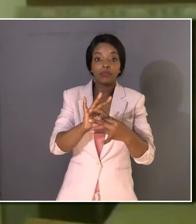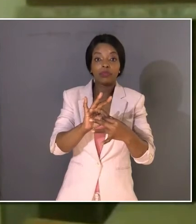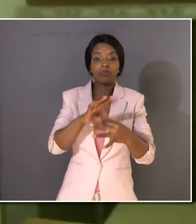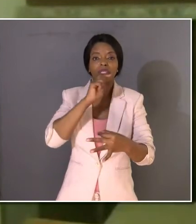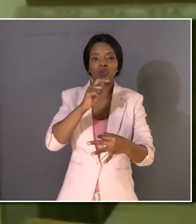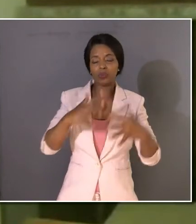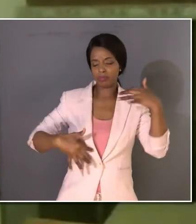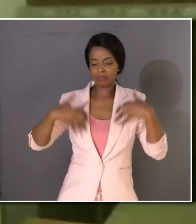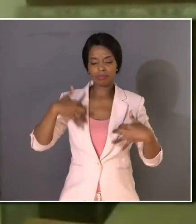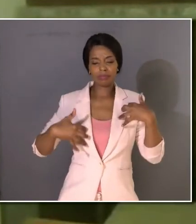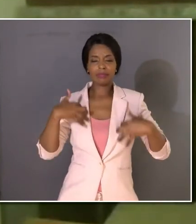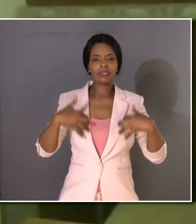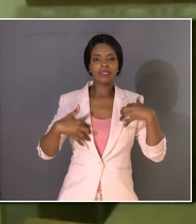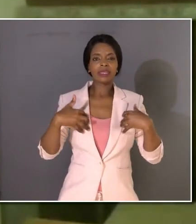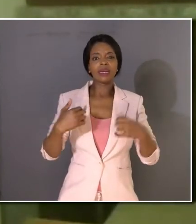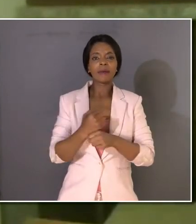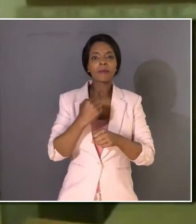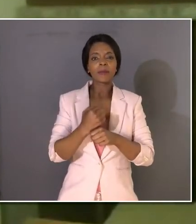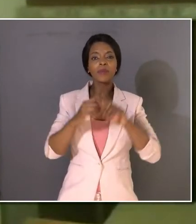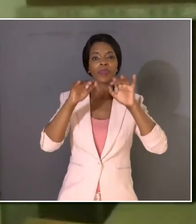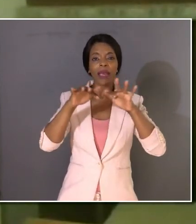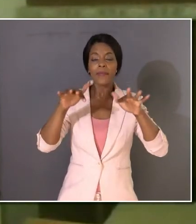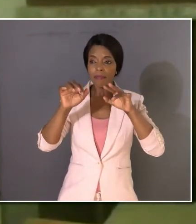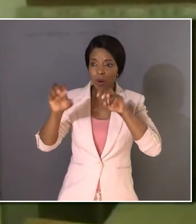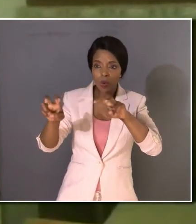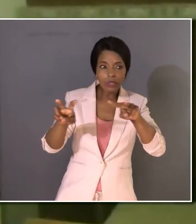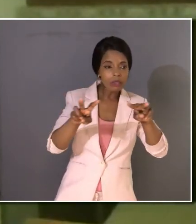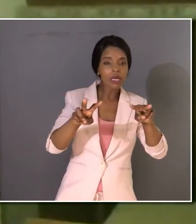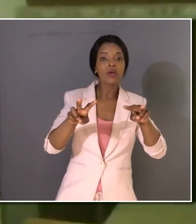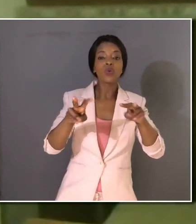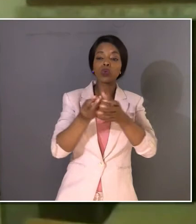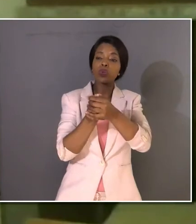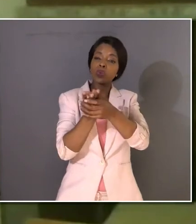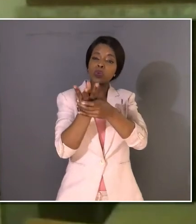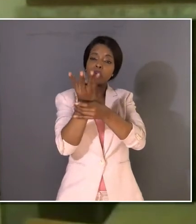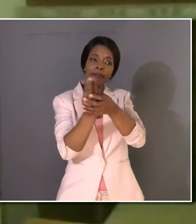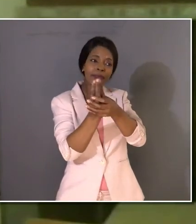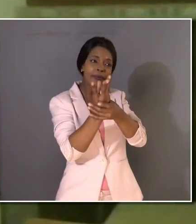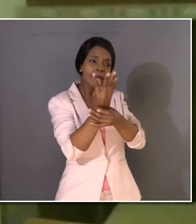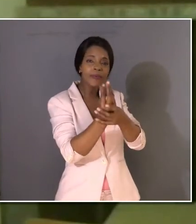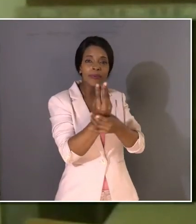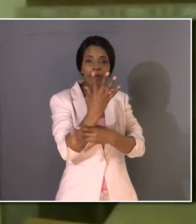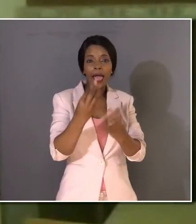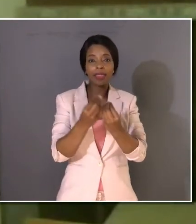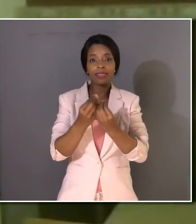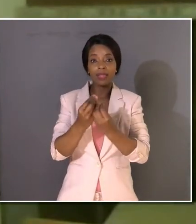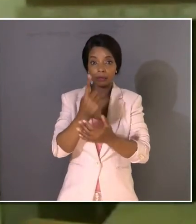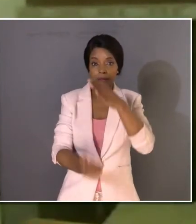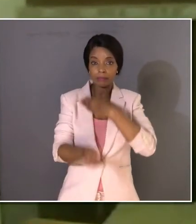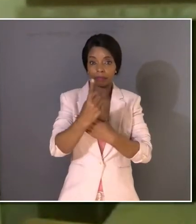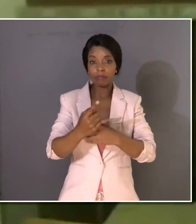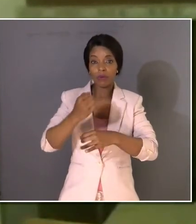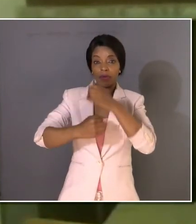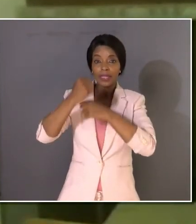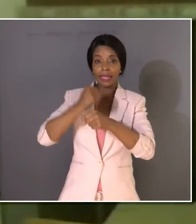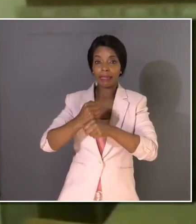people and watch them grow and develop. We've seen some extraordinary things happen over the years. Many have